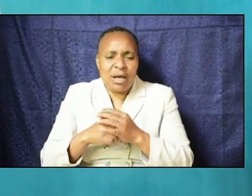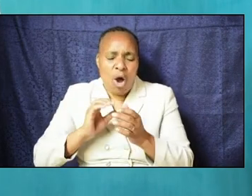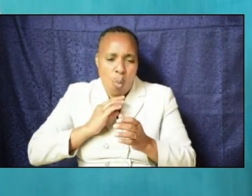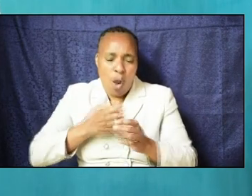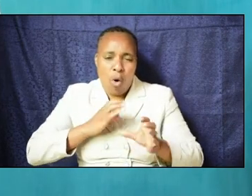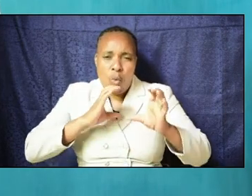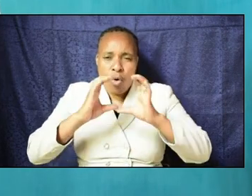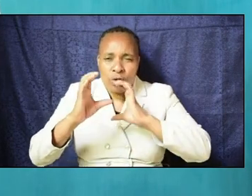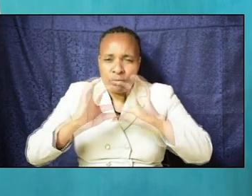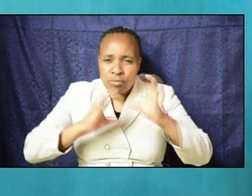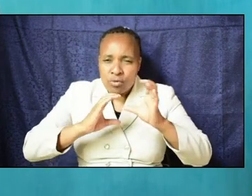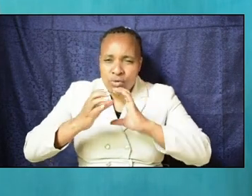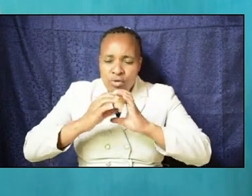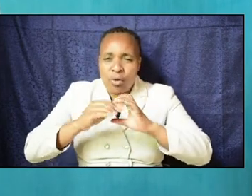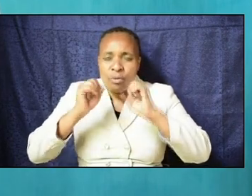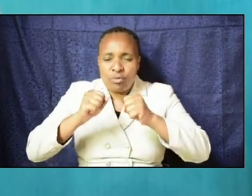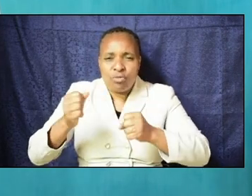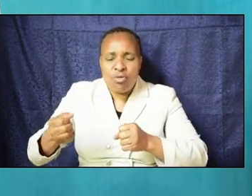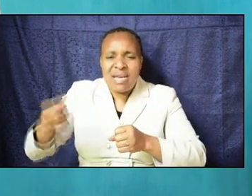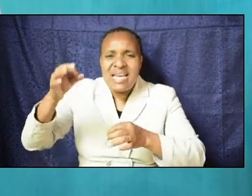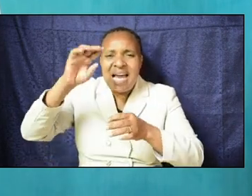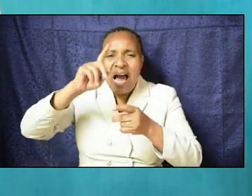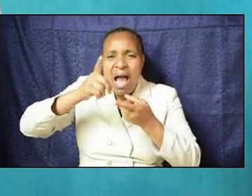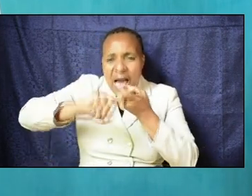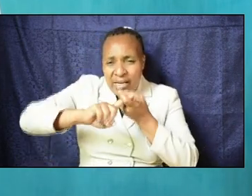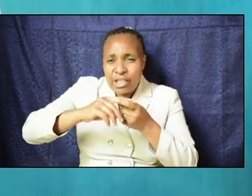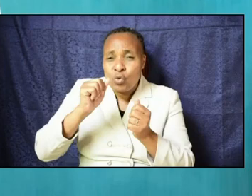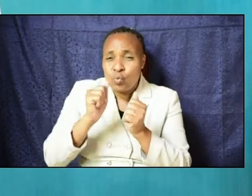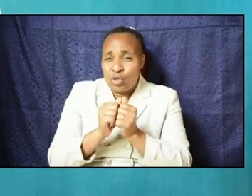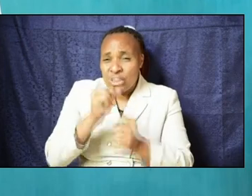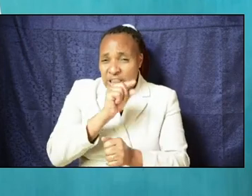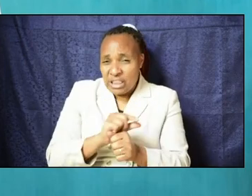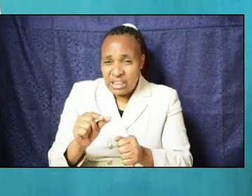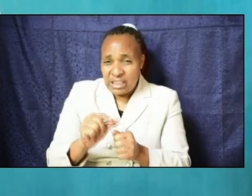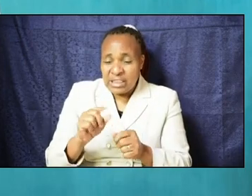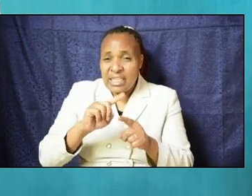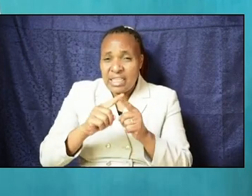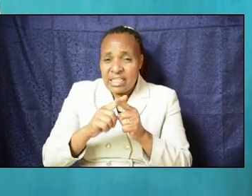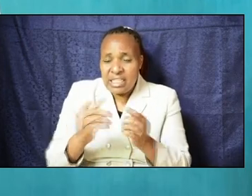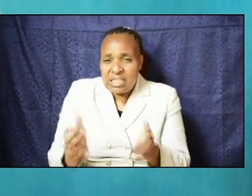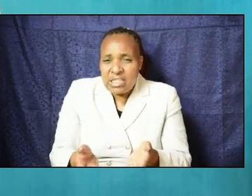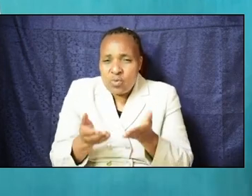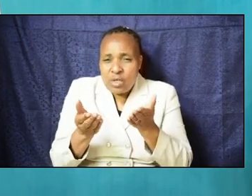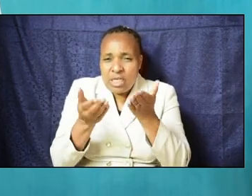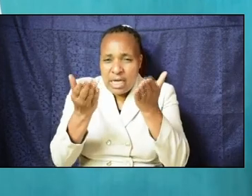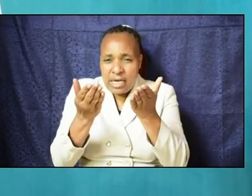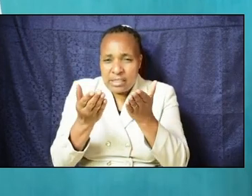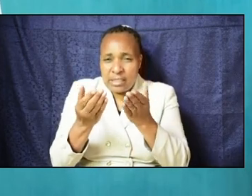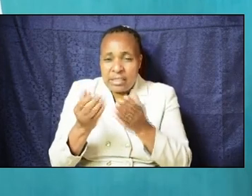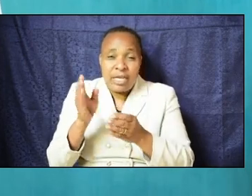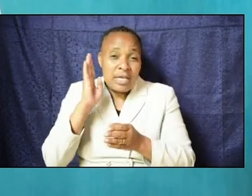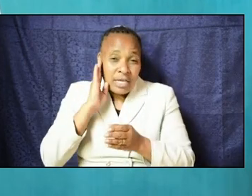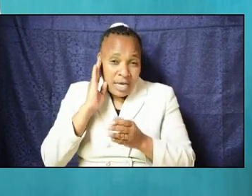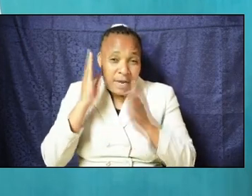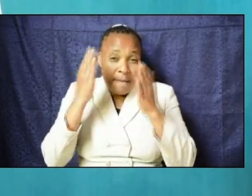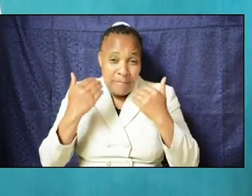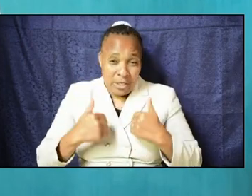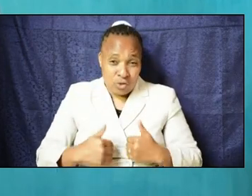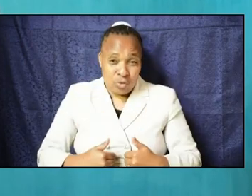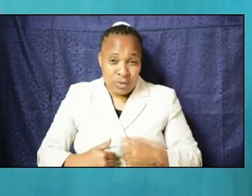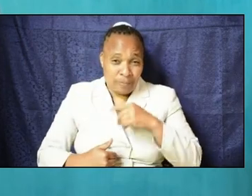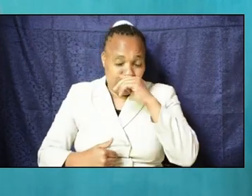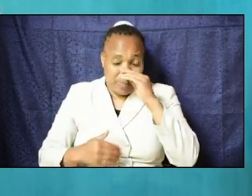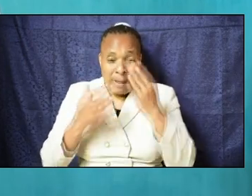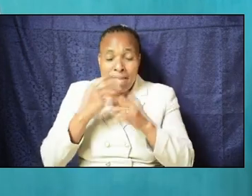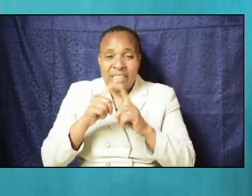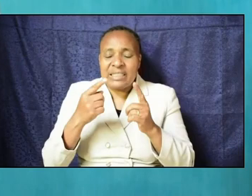be seasoned with grace that it may ennoble the hearer. But now idle chatter is just saying